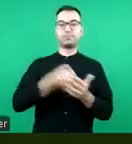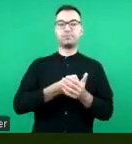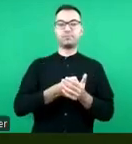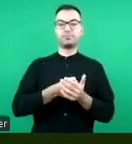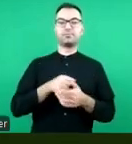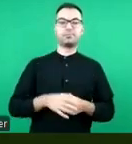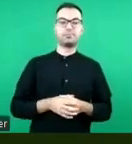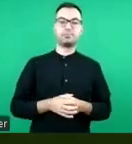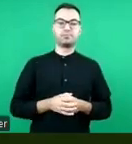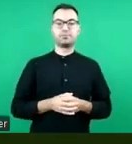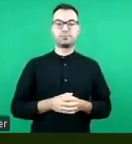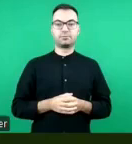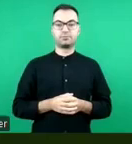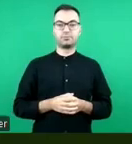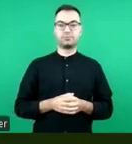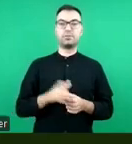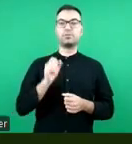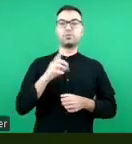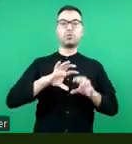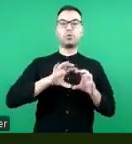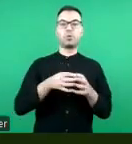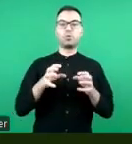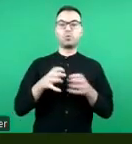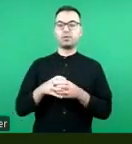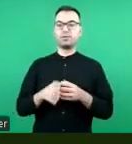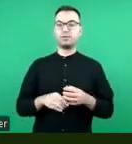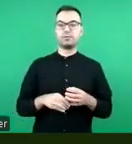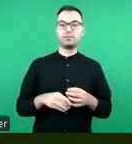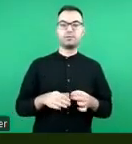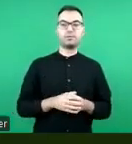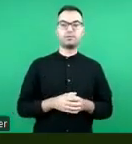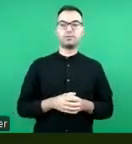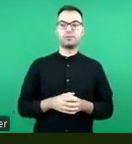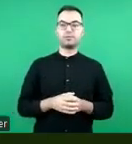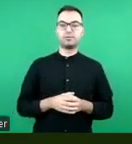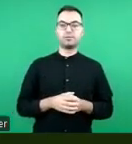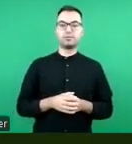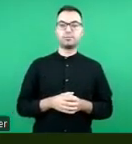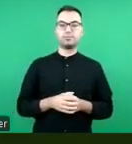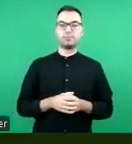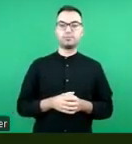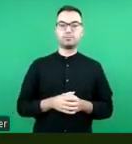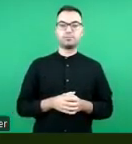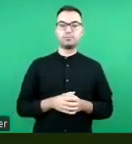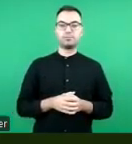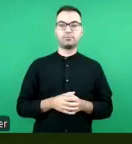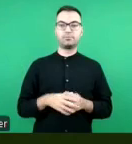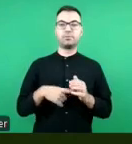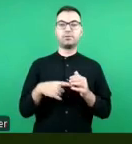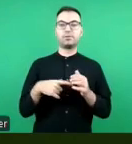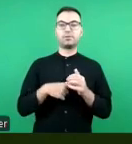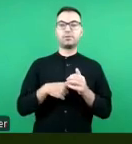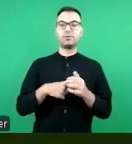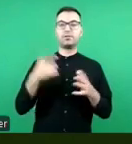have groups have high species richness in, let's say, somewhat dark and